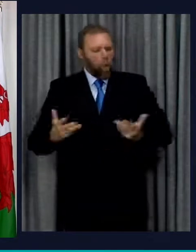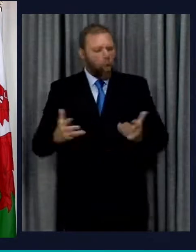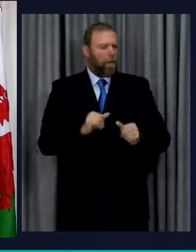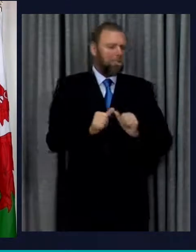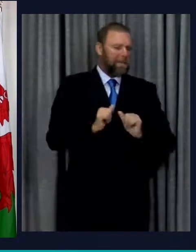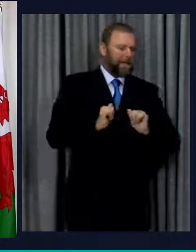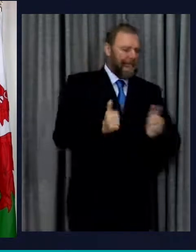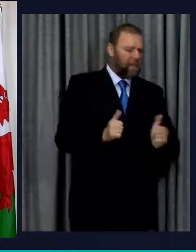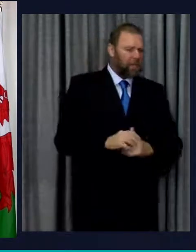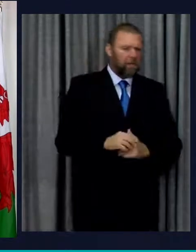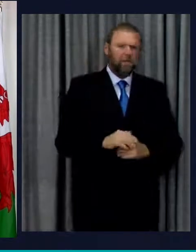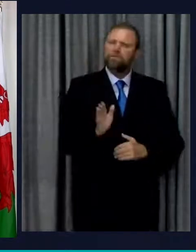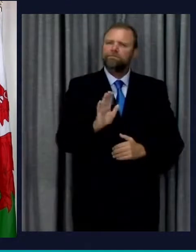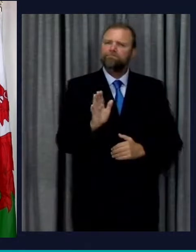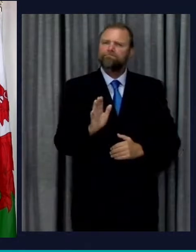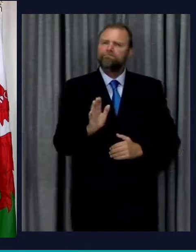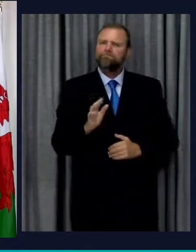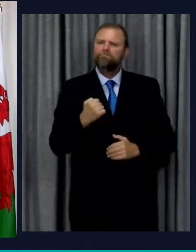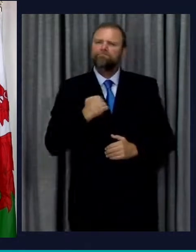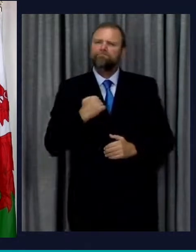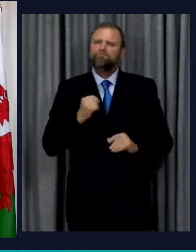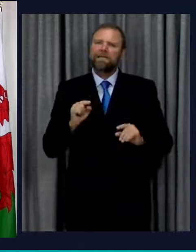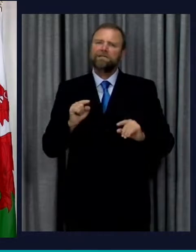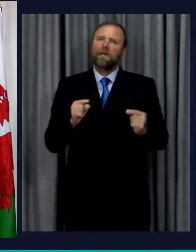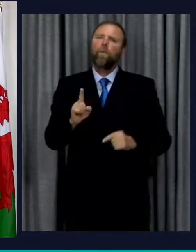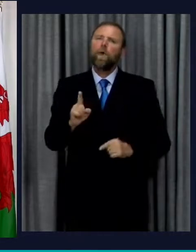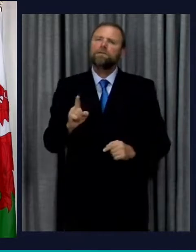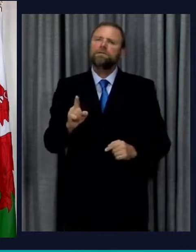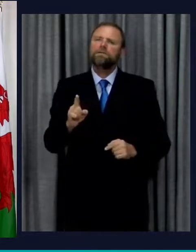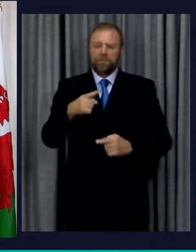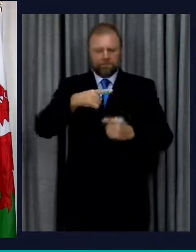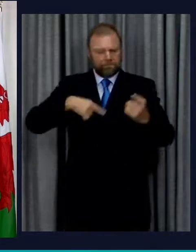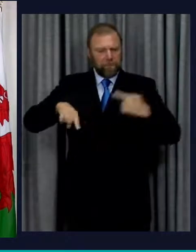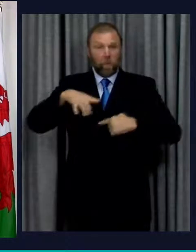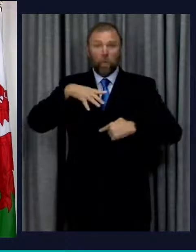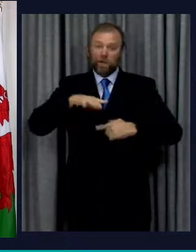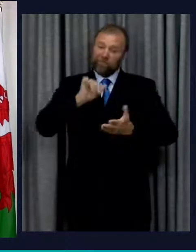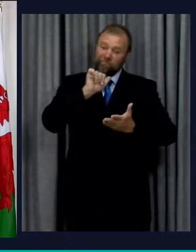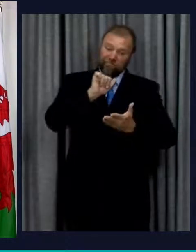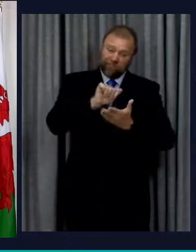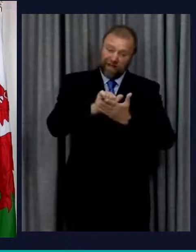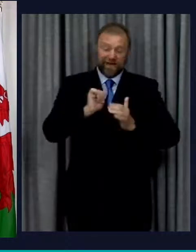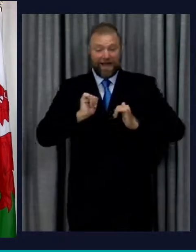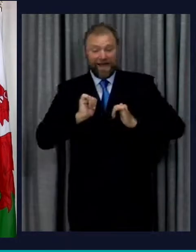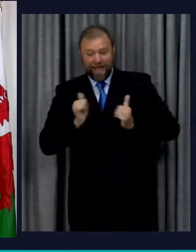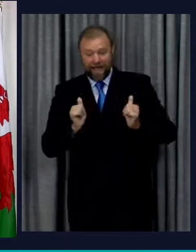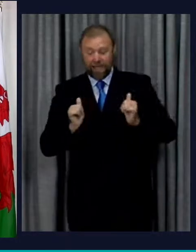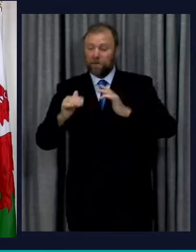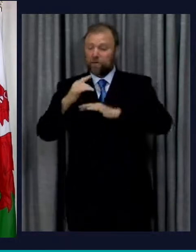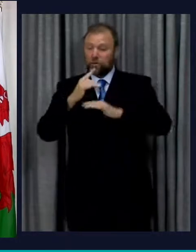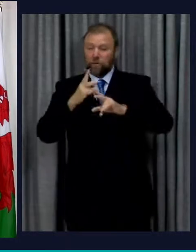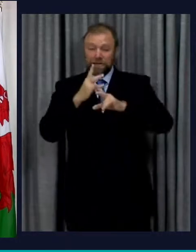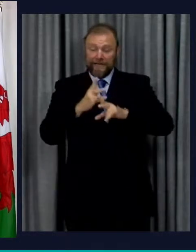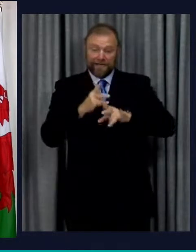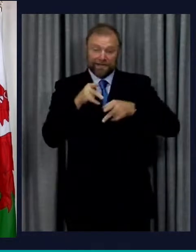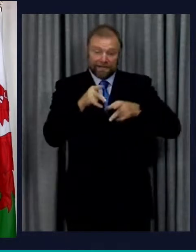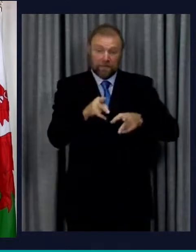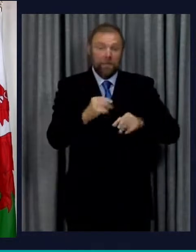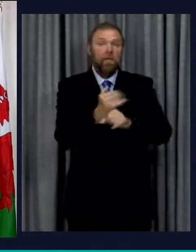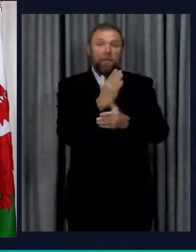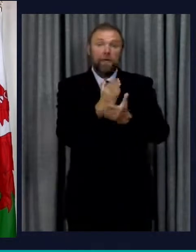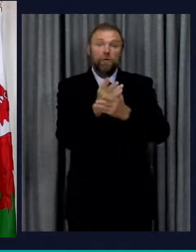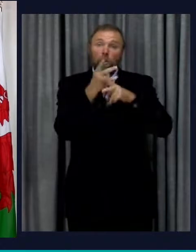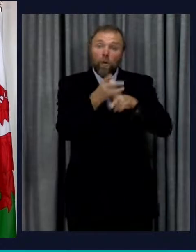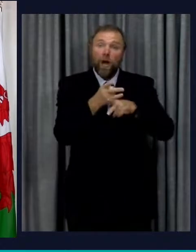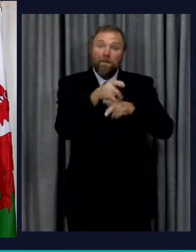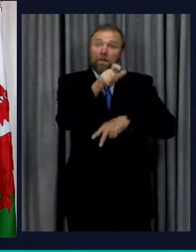service. Actually, our challenge and our balance is how we have the right health and social care system to care for people properly and the economic benefit